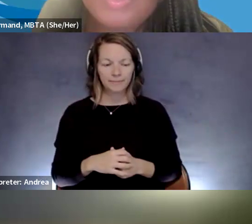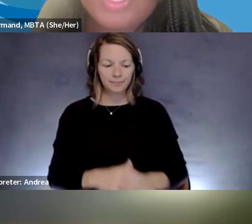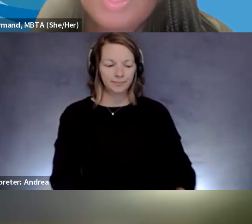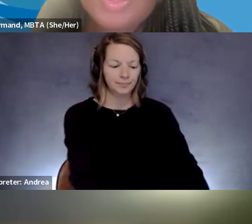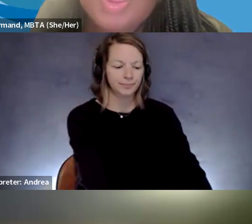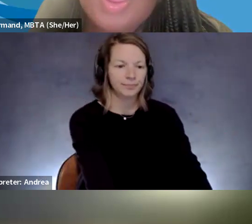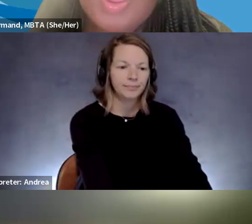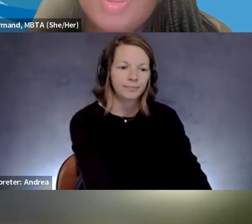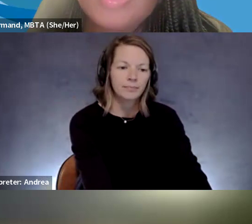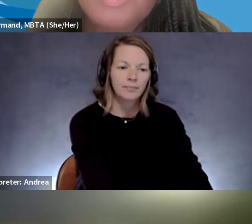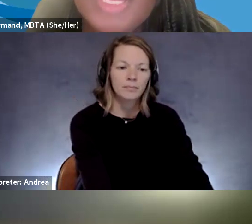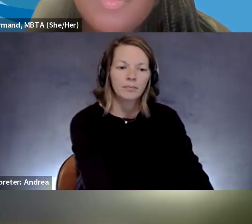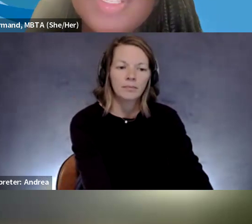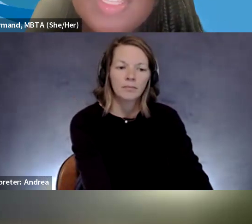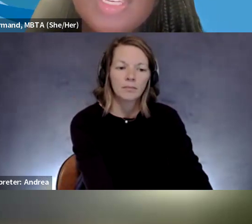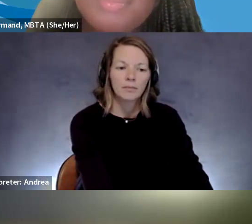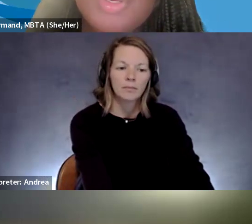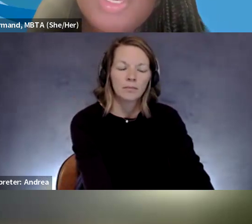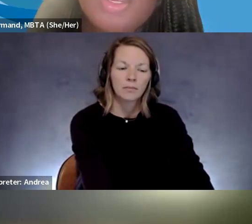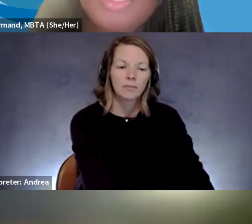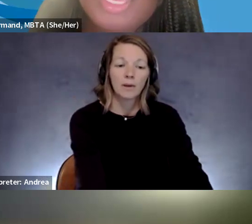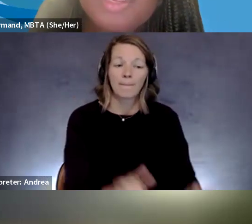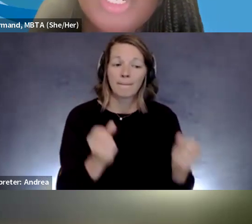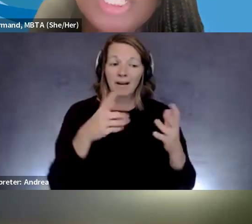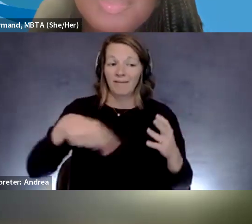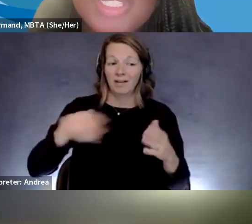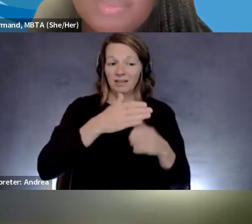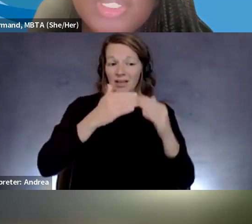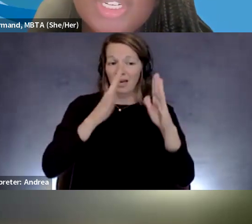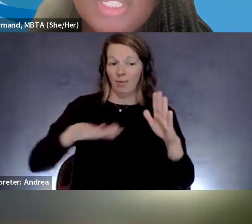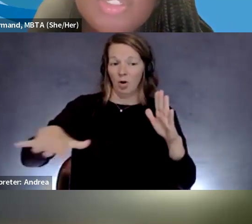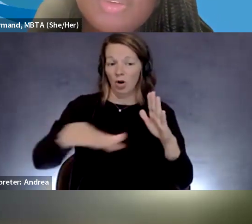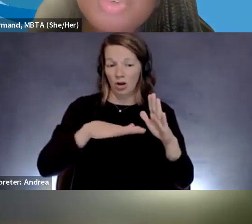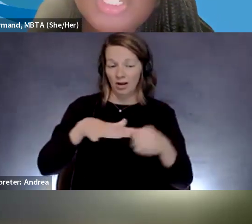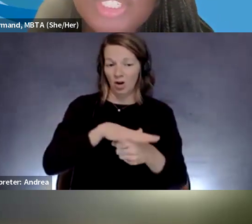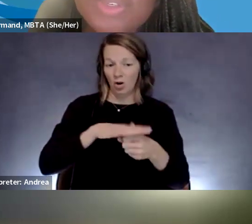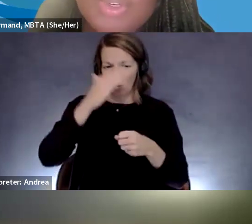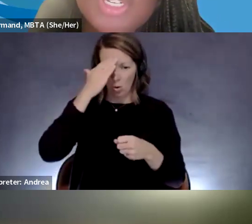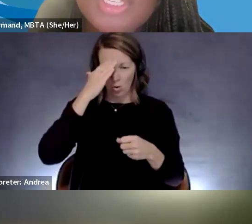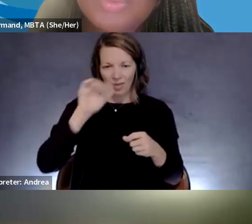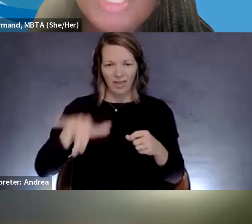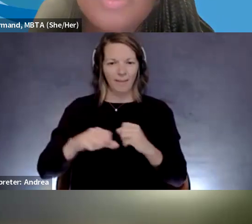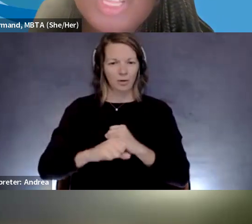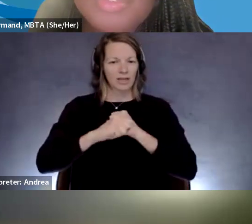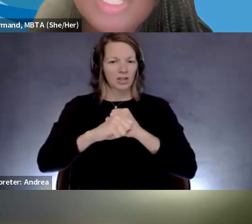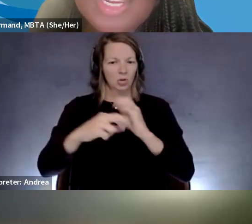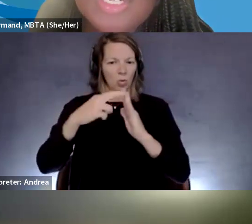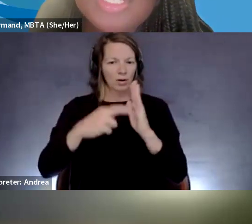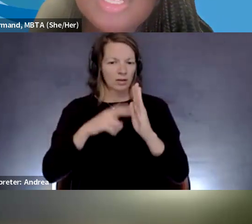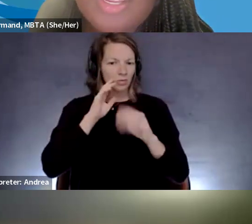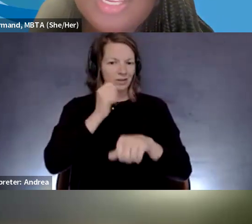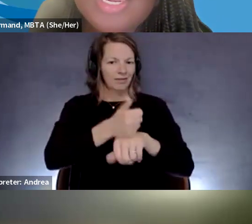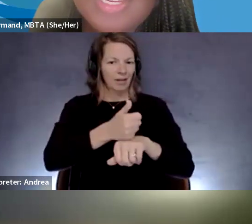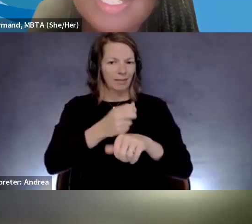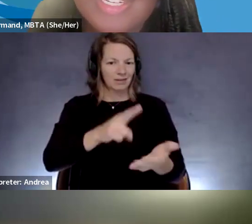Thank you for that. As many of us in the neighborhood know, the Cambridge Asbestos Protection Ordinance was developed and signed